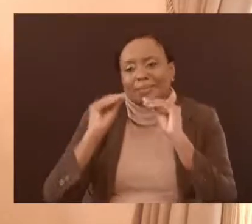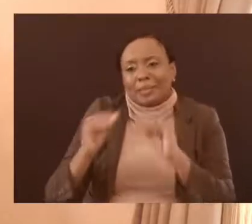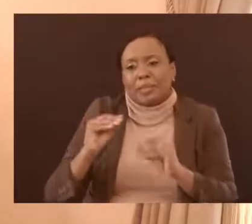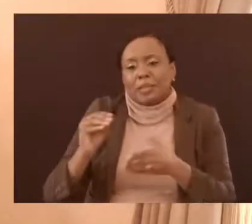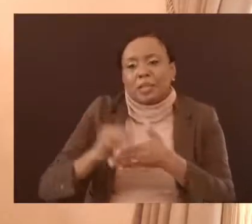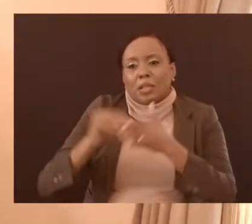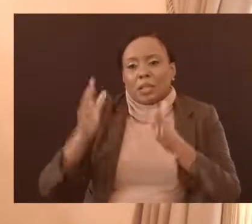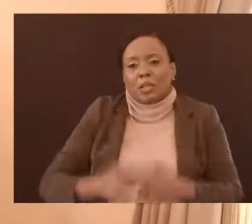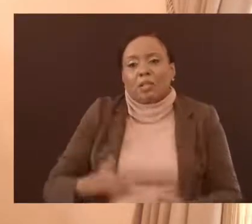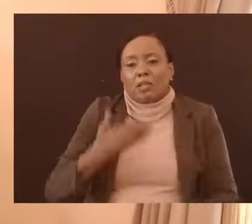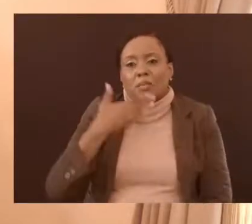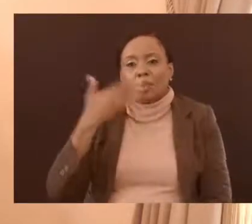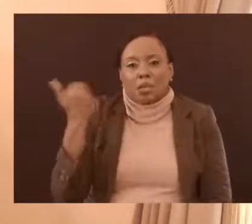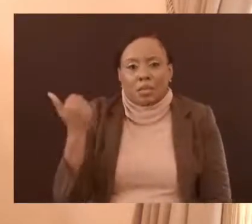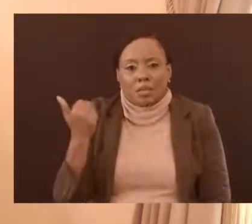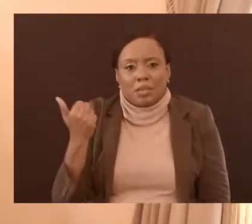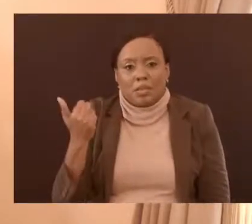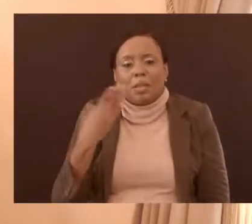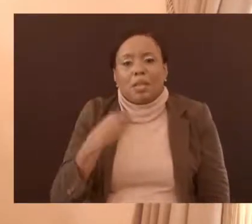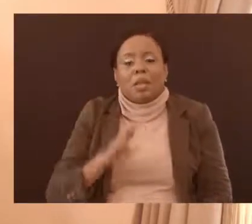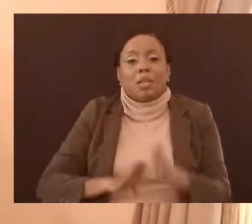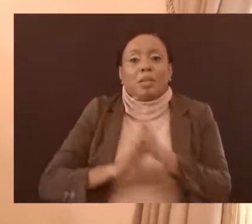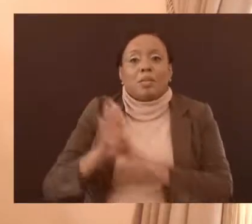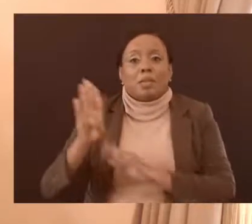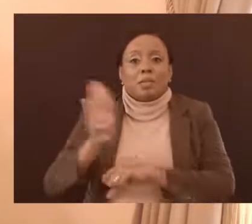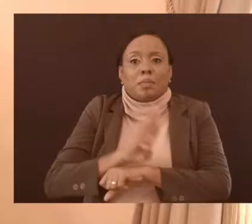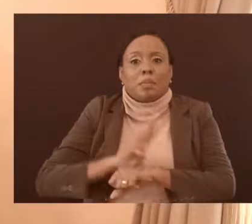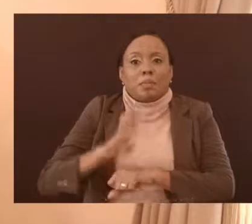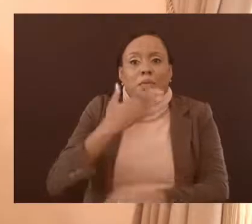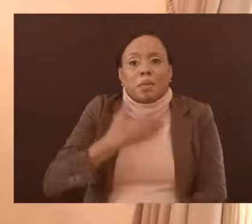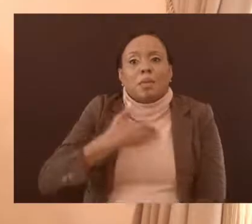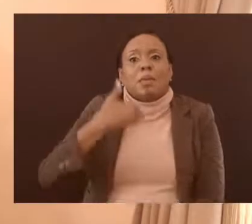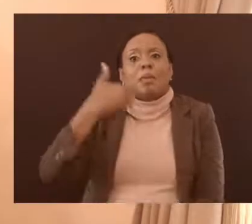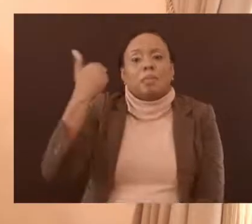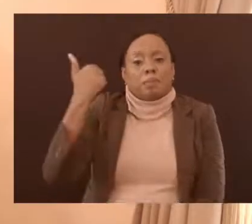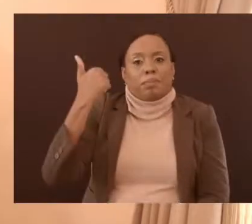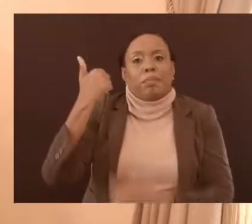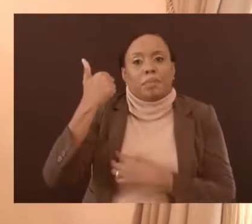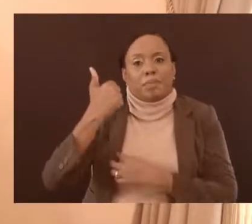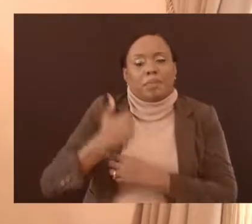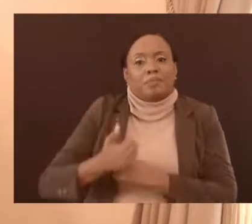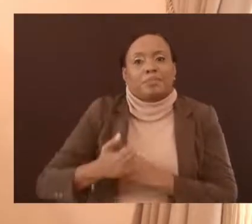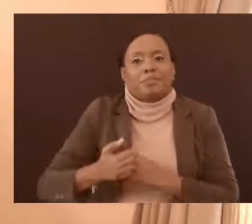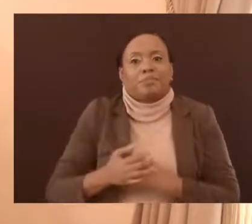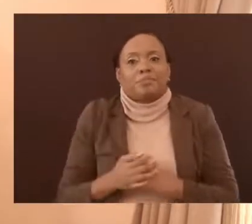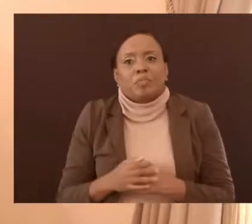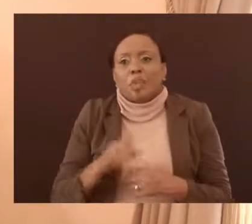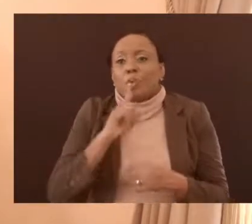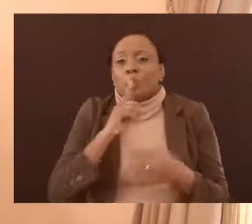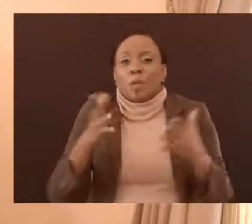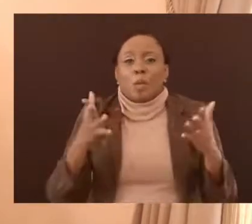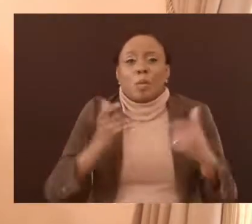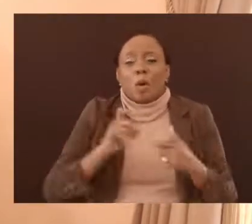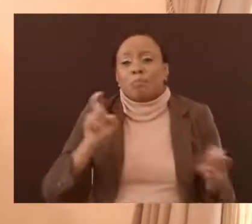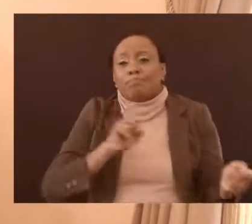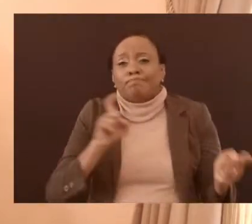further development of Barbados as we change the paradigm that